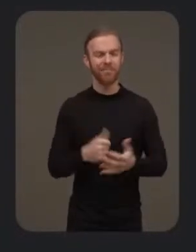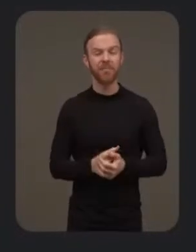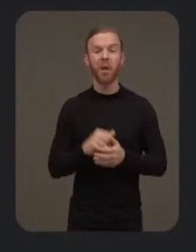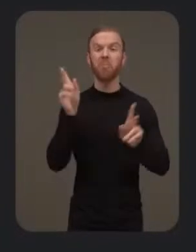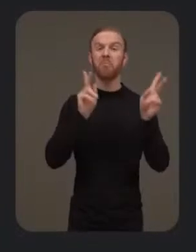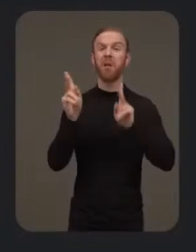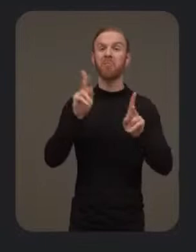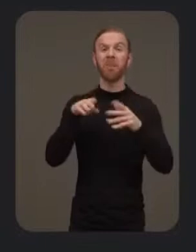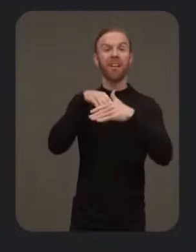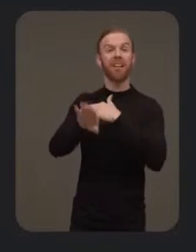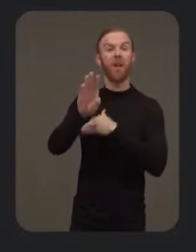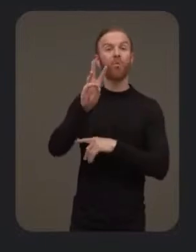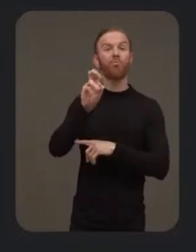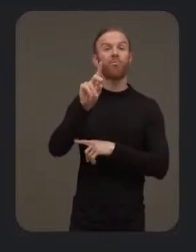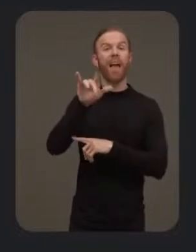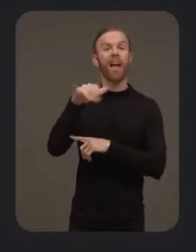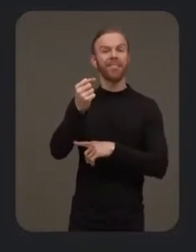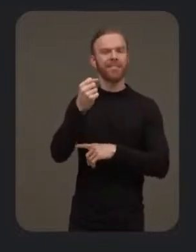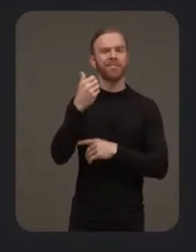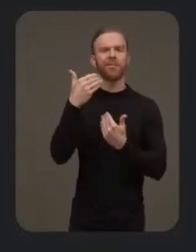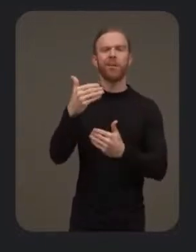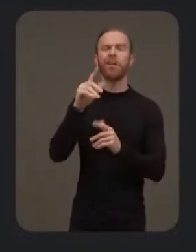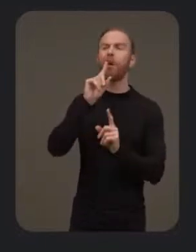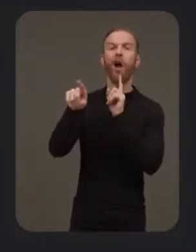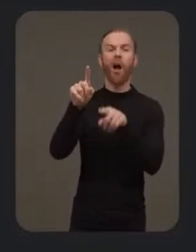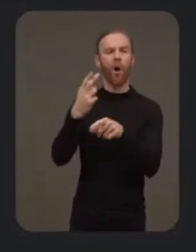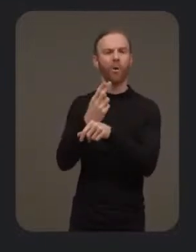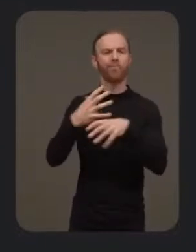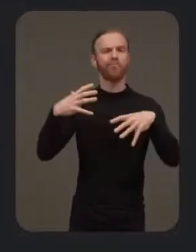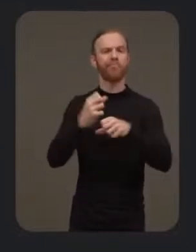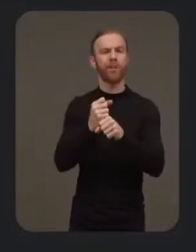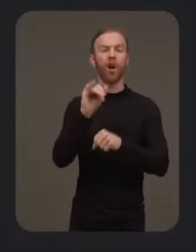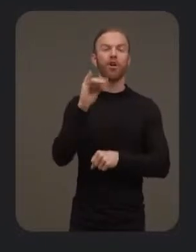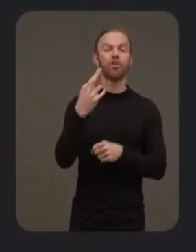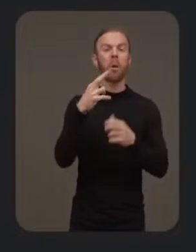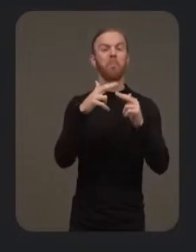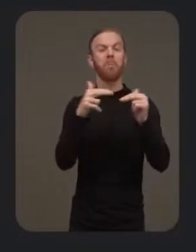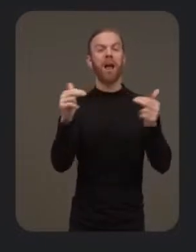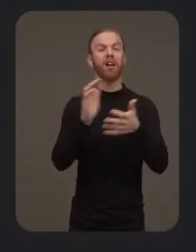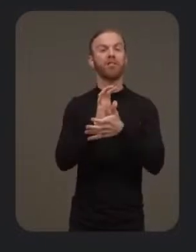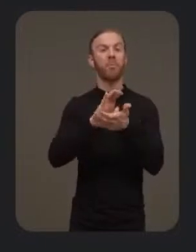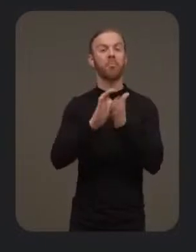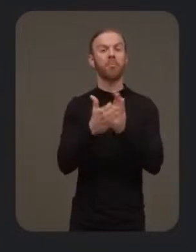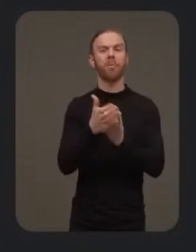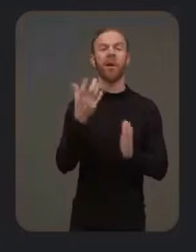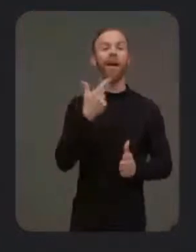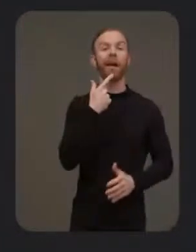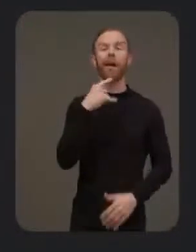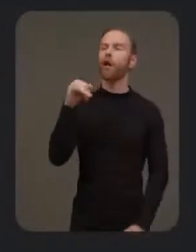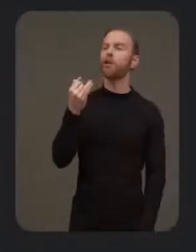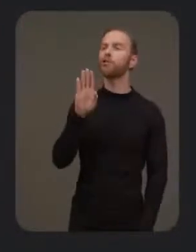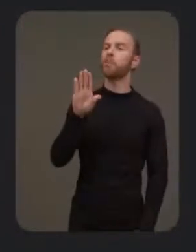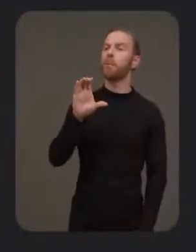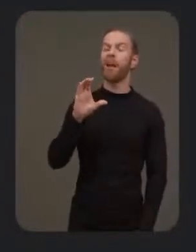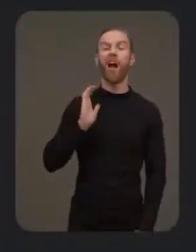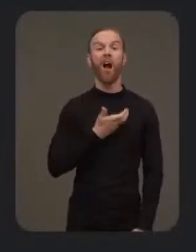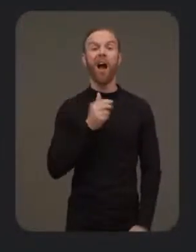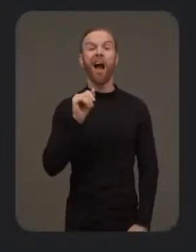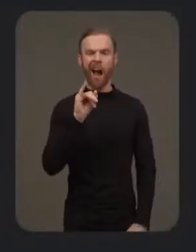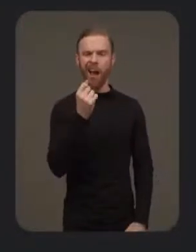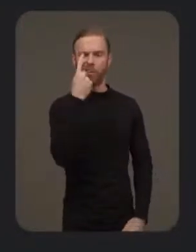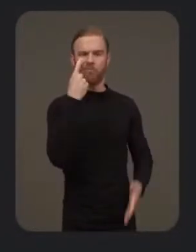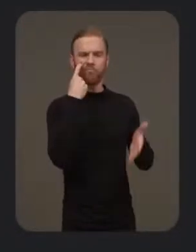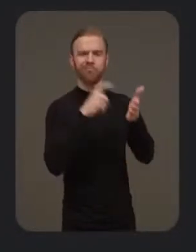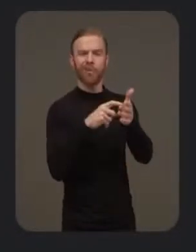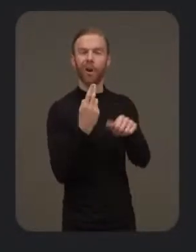and a lot of times they use some of our acronyms. The Junior Bacon Cheeseburger, they'll come in and give me a JBC. You know, we need to understand what that really means, and Voice AI